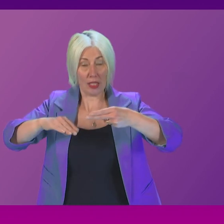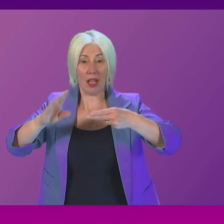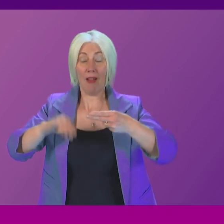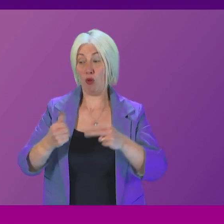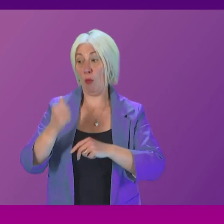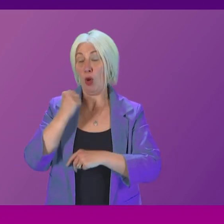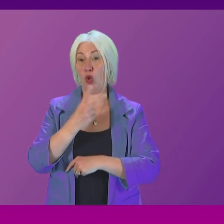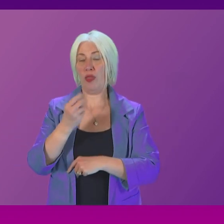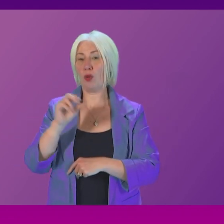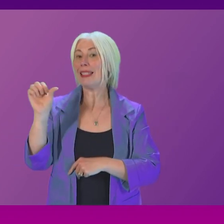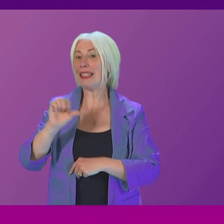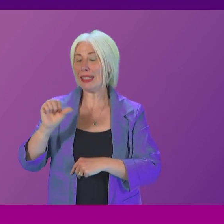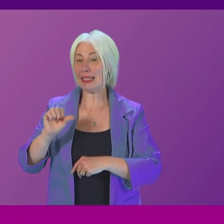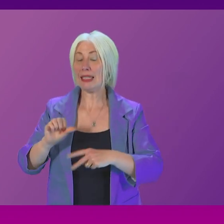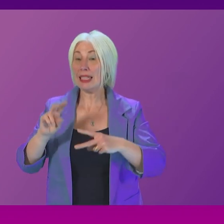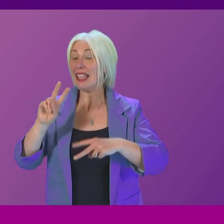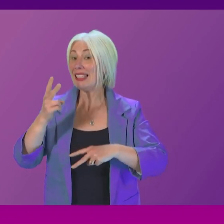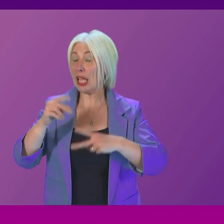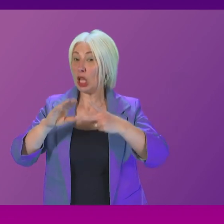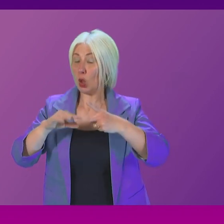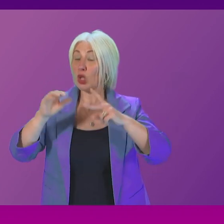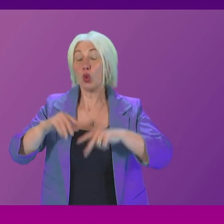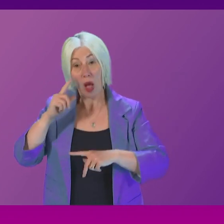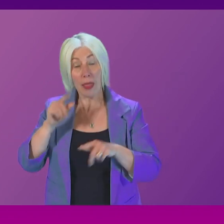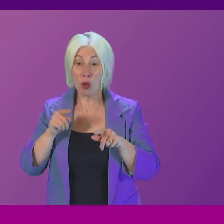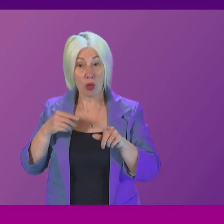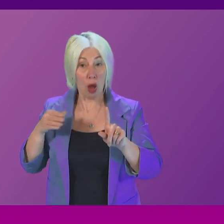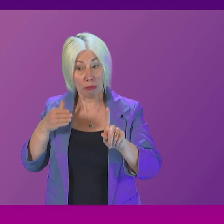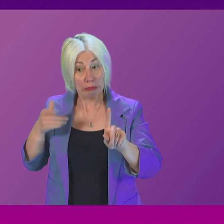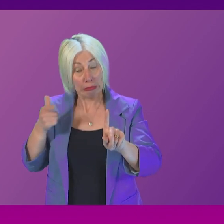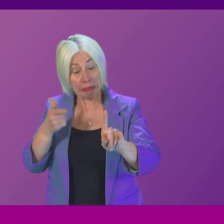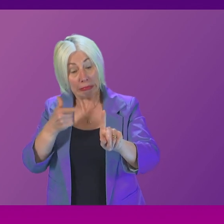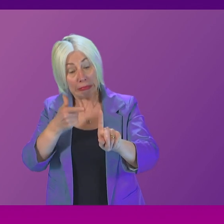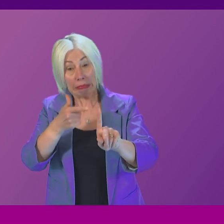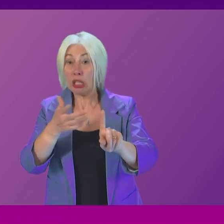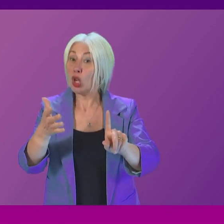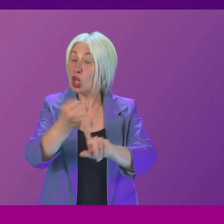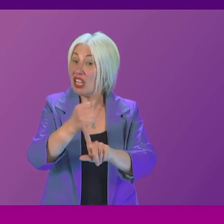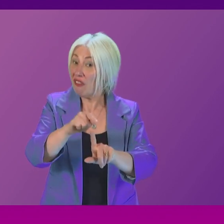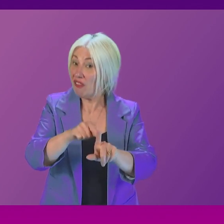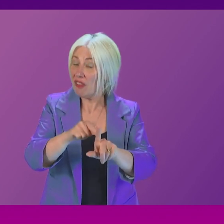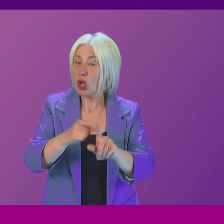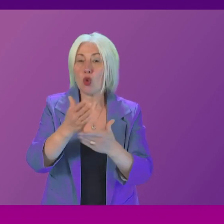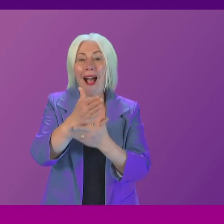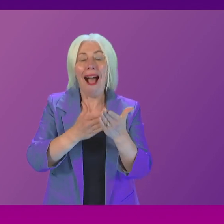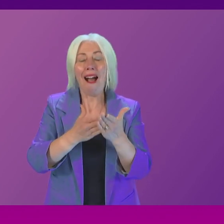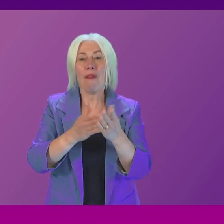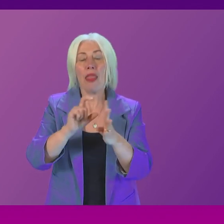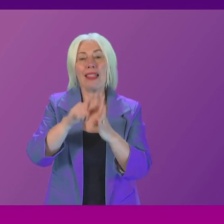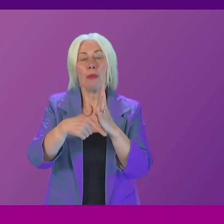in 2016. So I believe we're on track to meet the target to half the disability